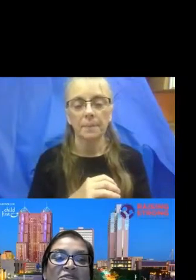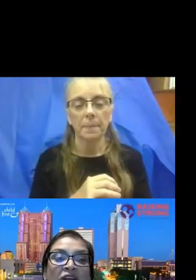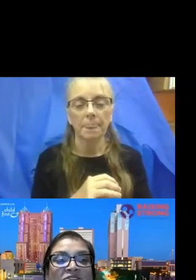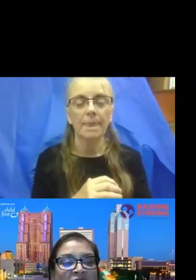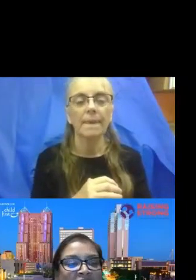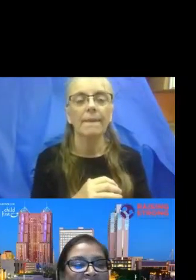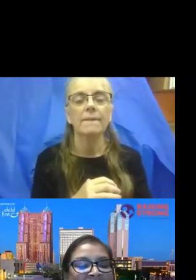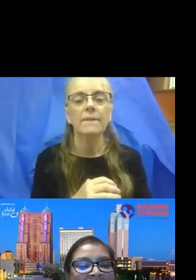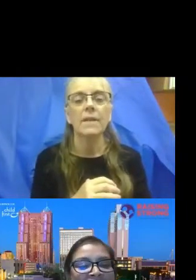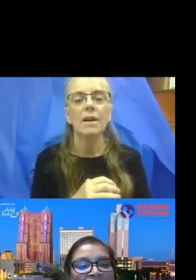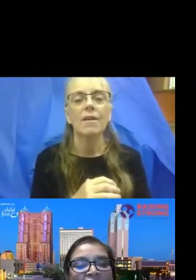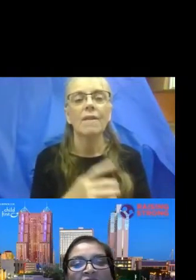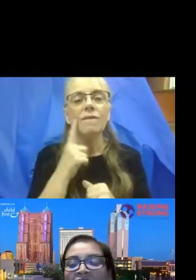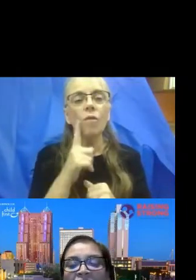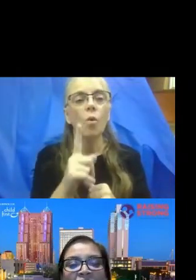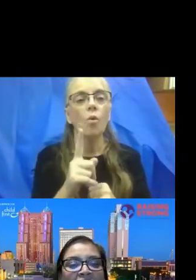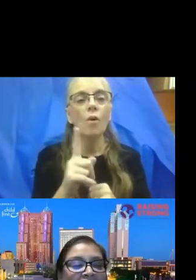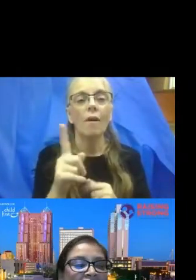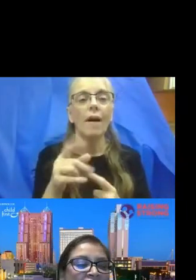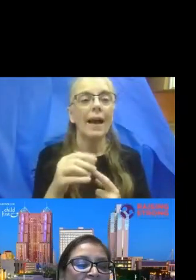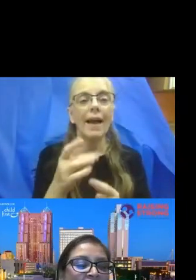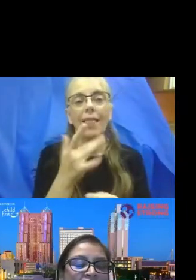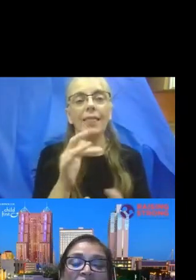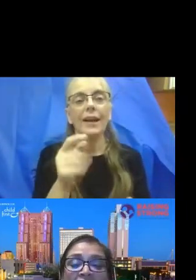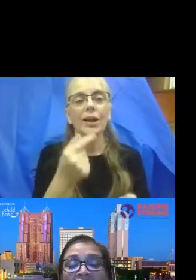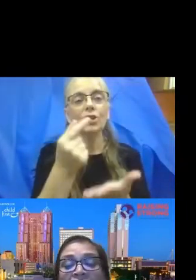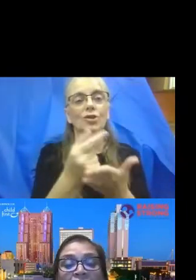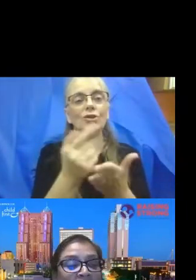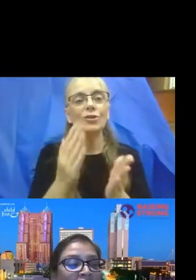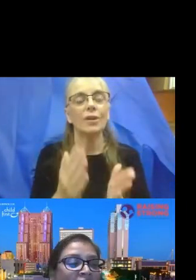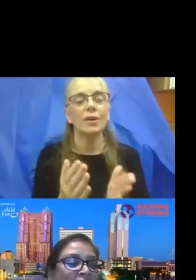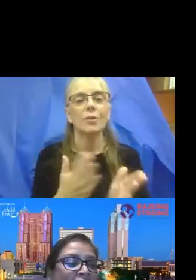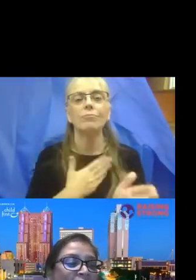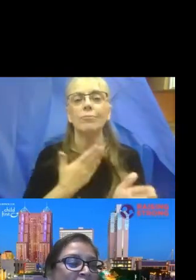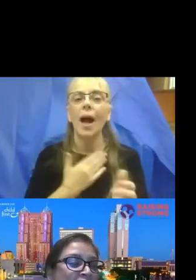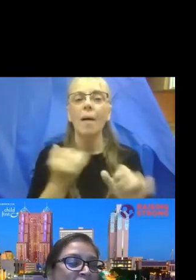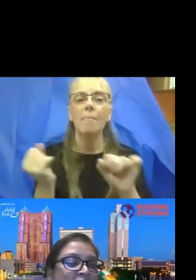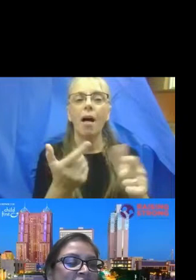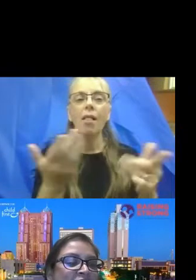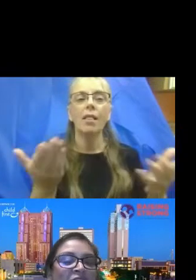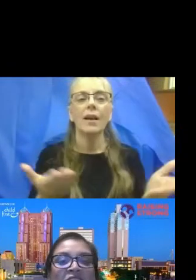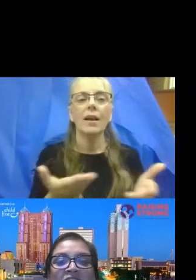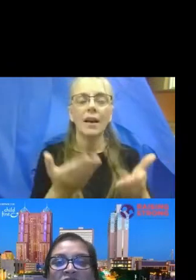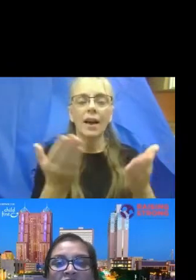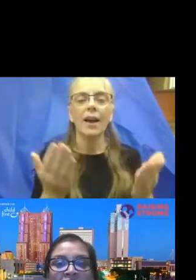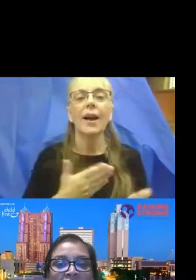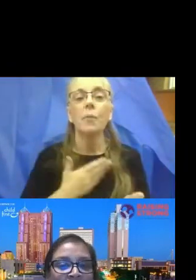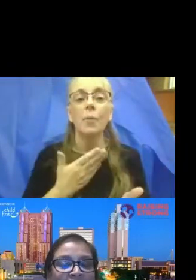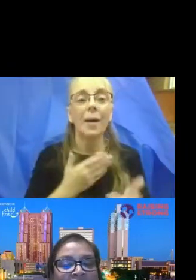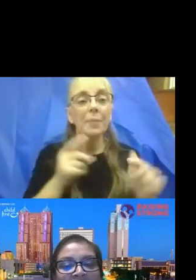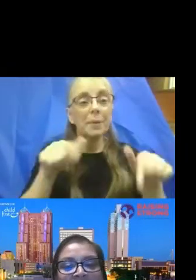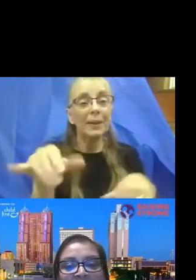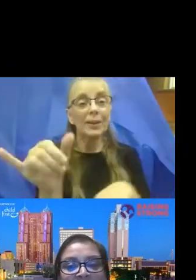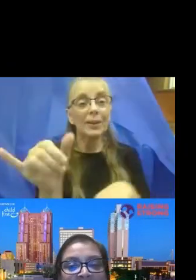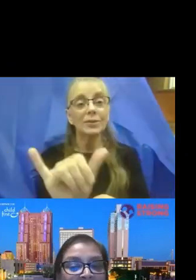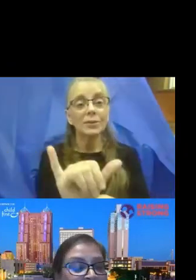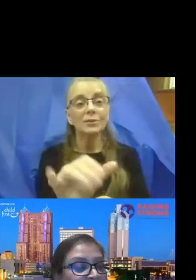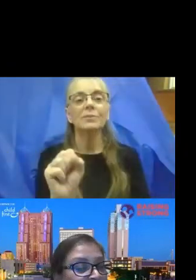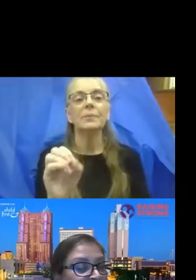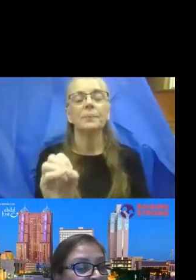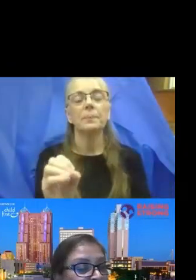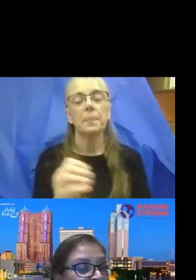one of the graduates. Again, we are so happy you are here. We are happy to be here. So